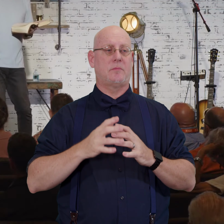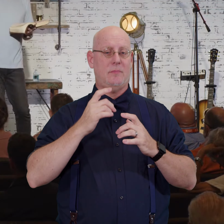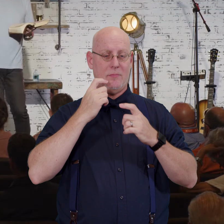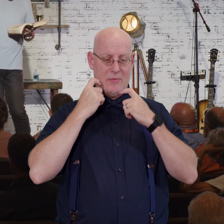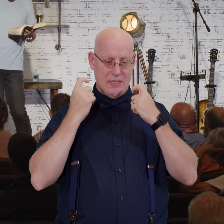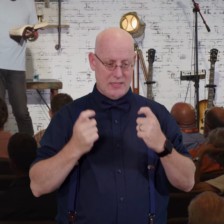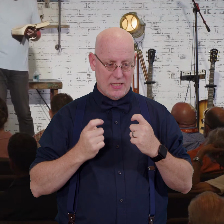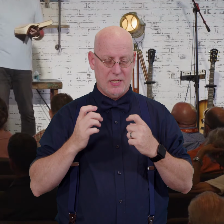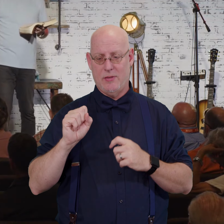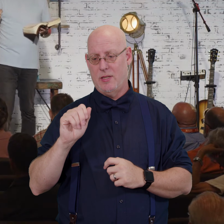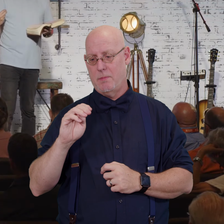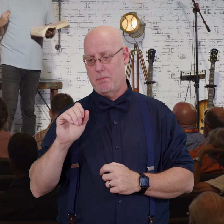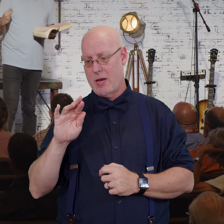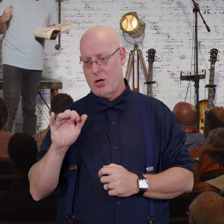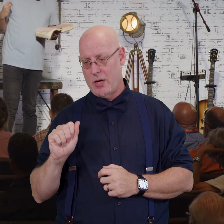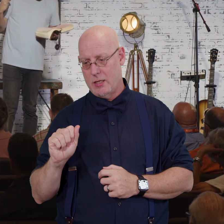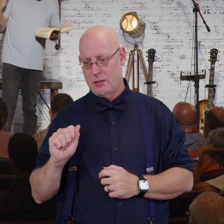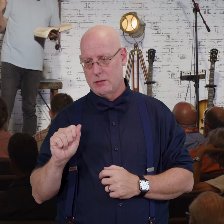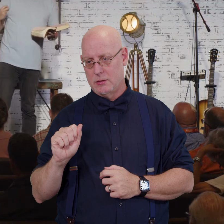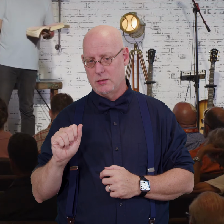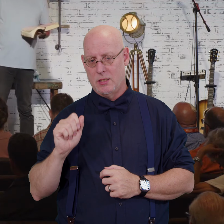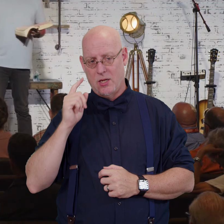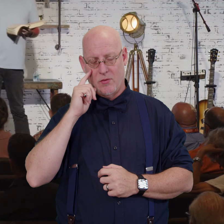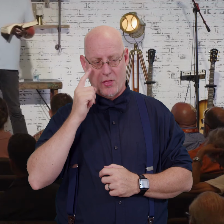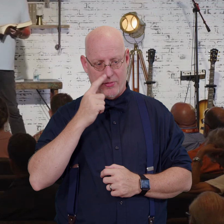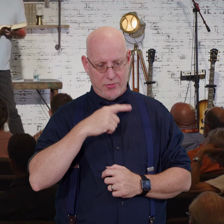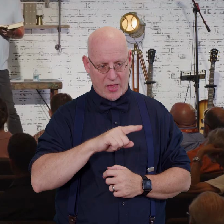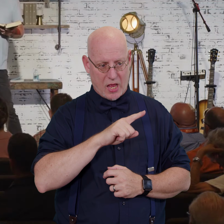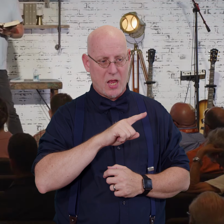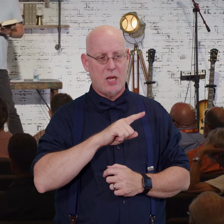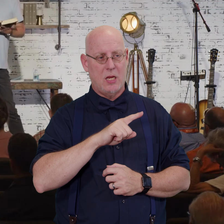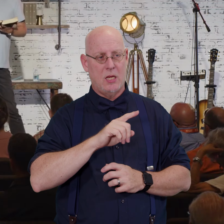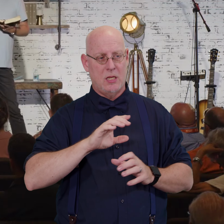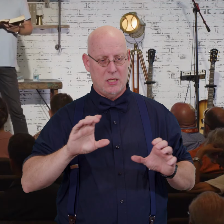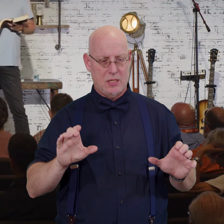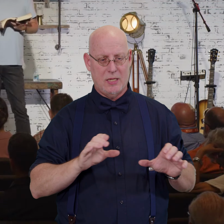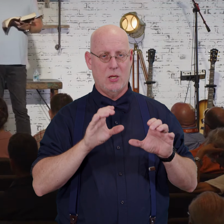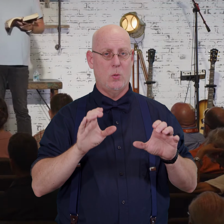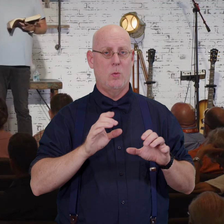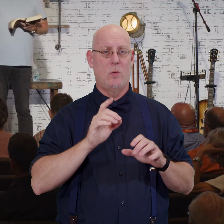of Samaria, for they deal falsely.